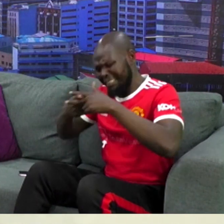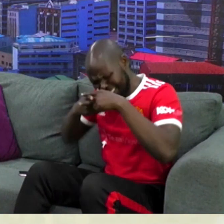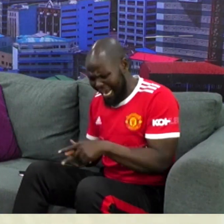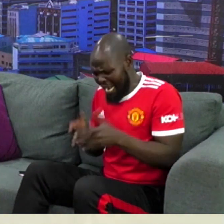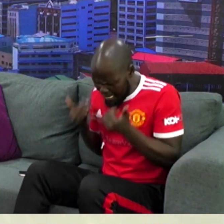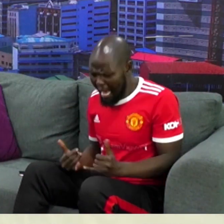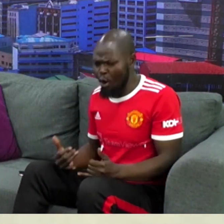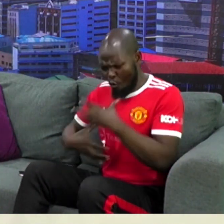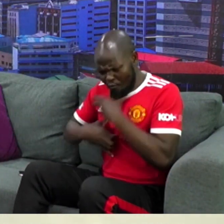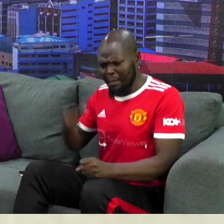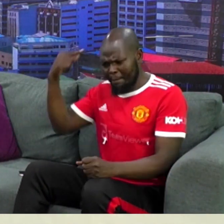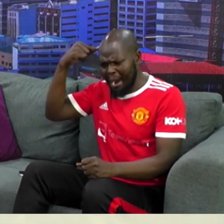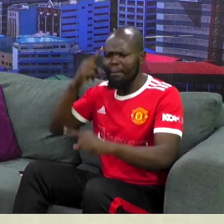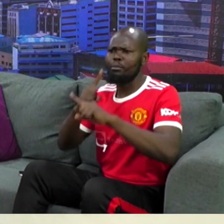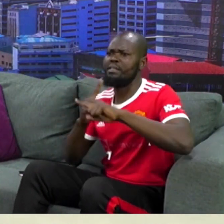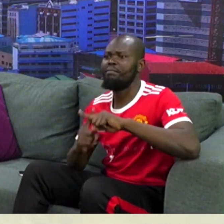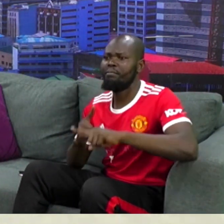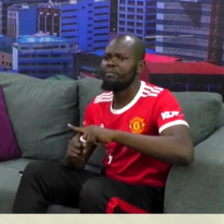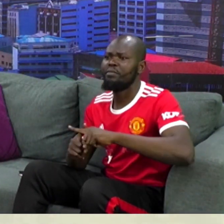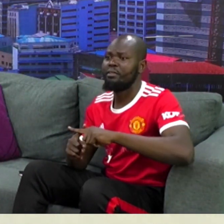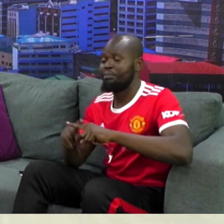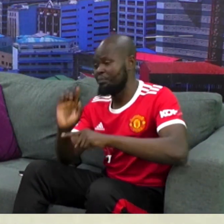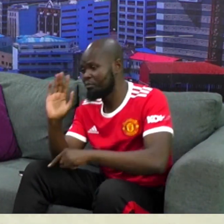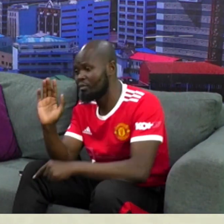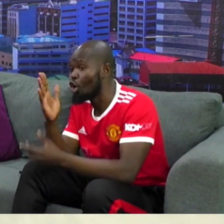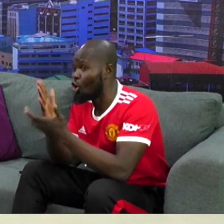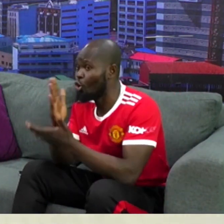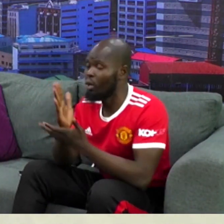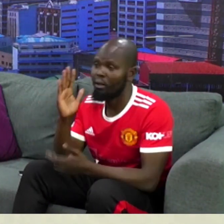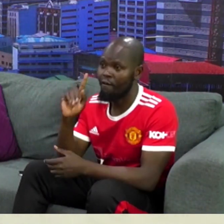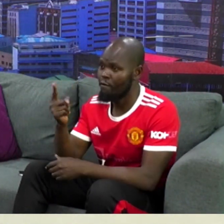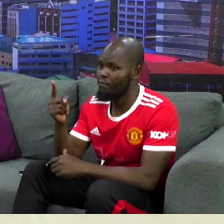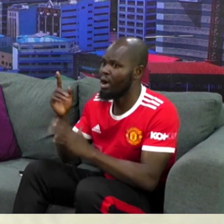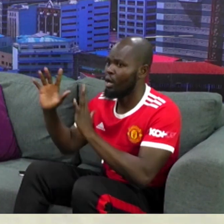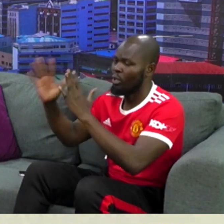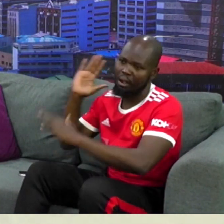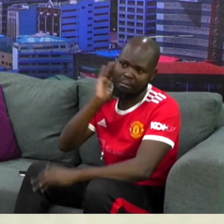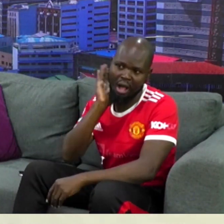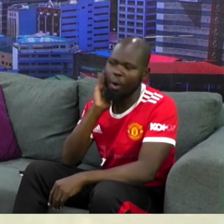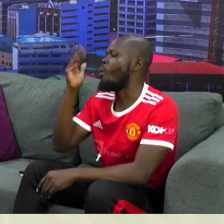for the first 30 minutes and really put their mind in the game, right,